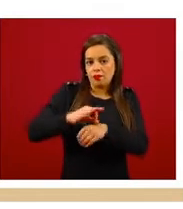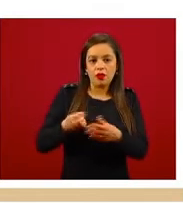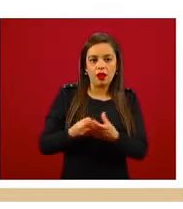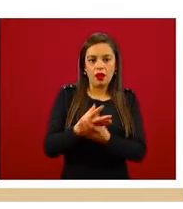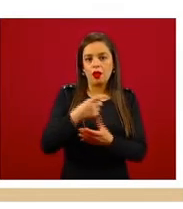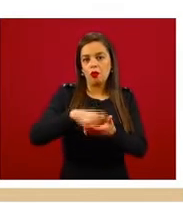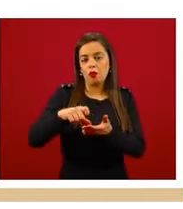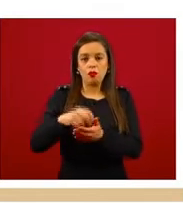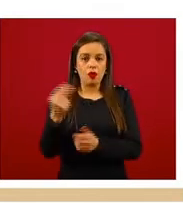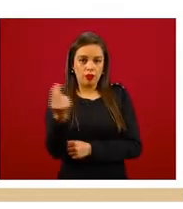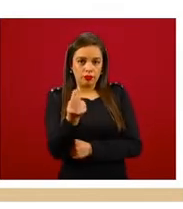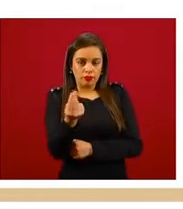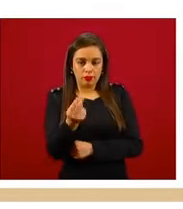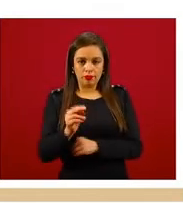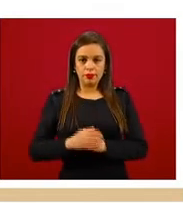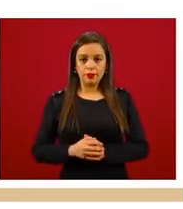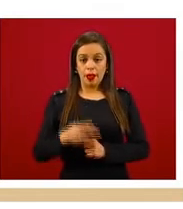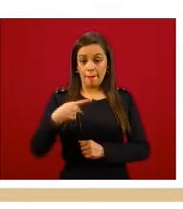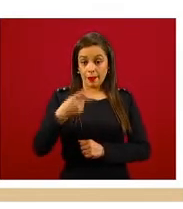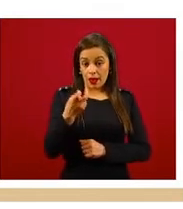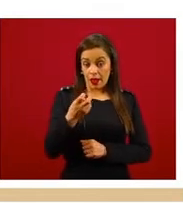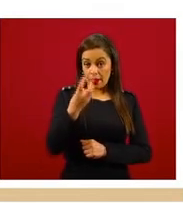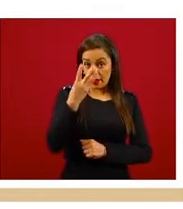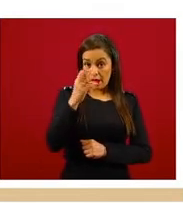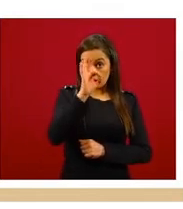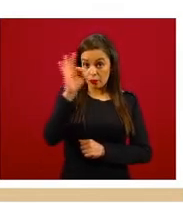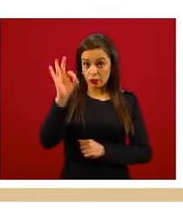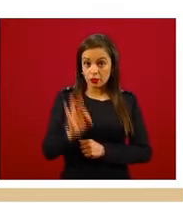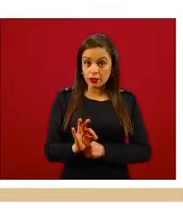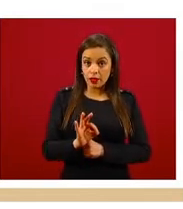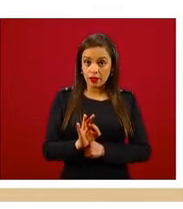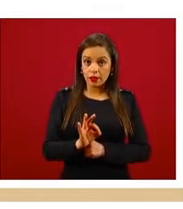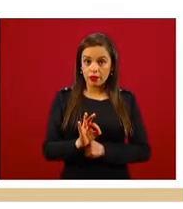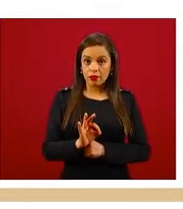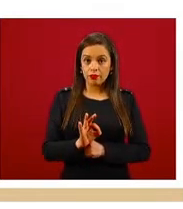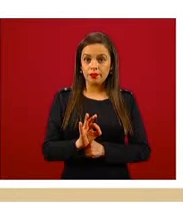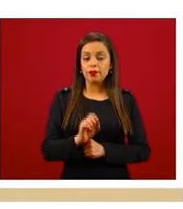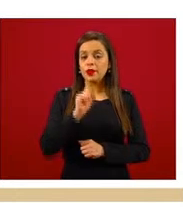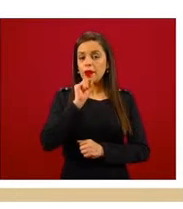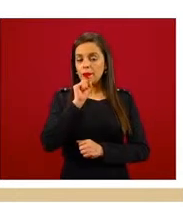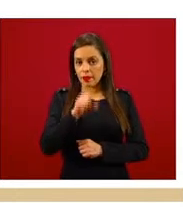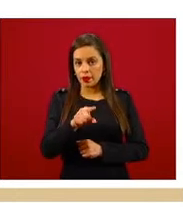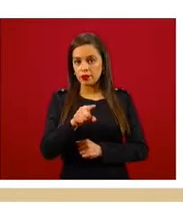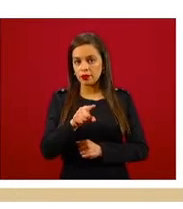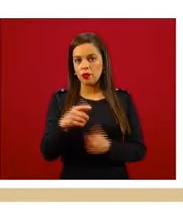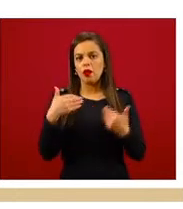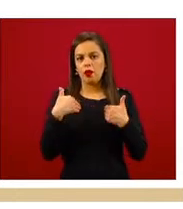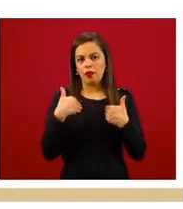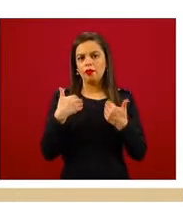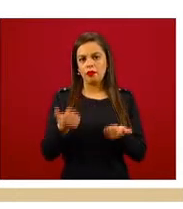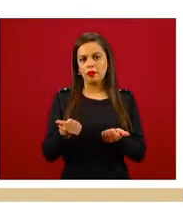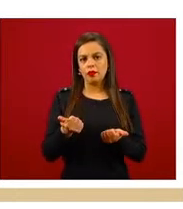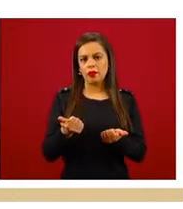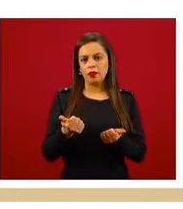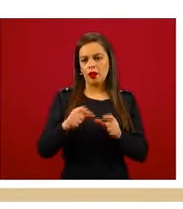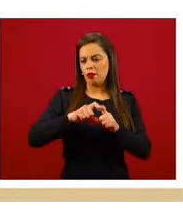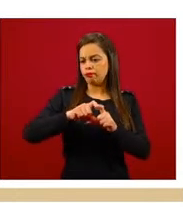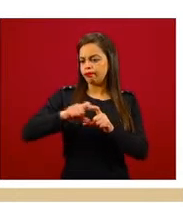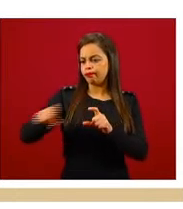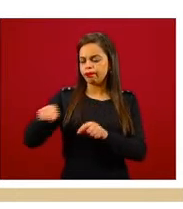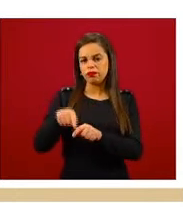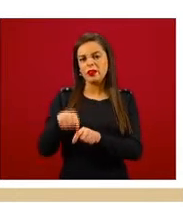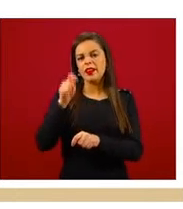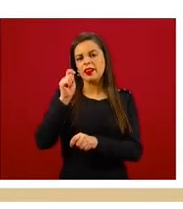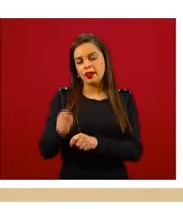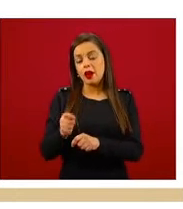local markets or to Pero a the partir de un drugstores. 3% extra lo hemos But también starting definido on como an un additional punto 3%,